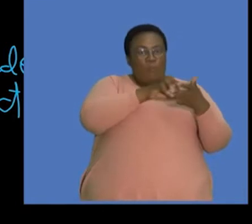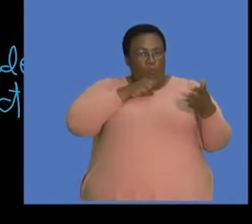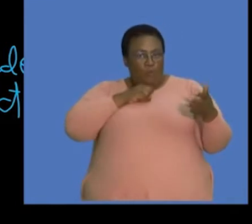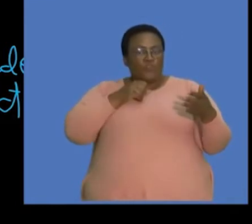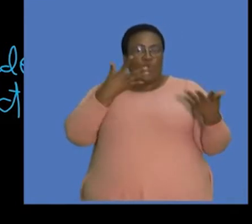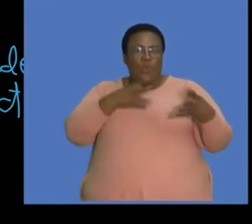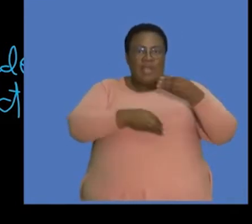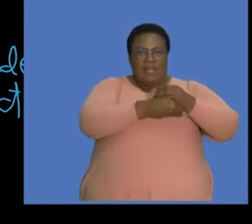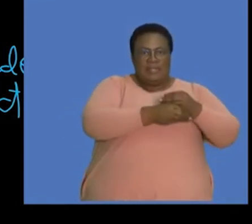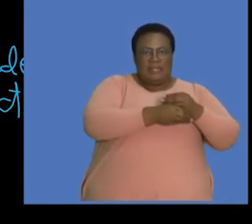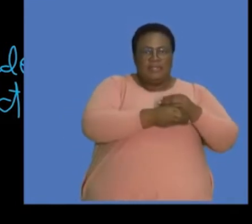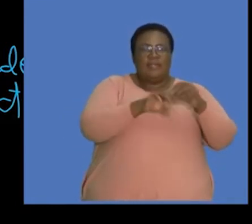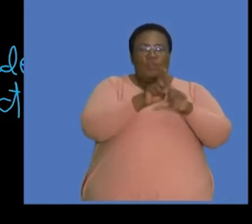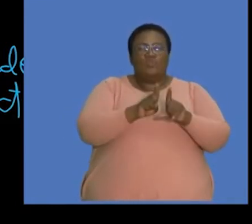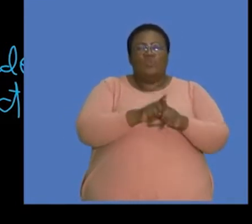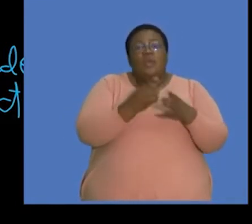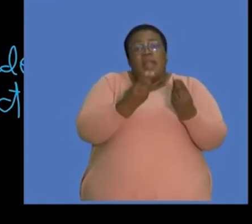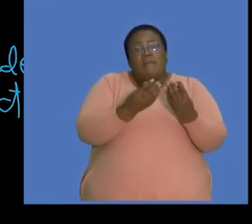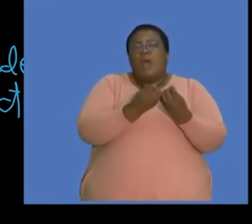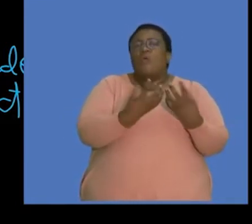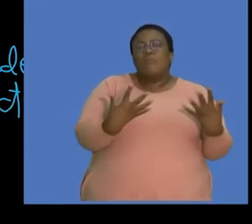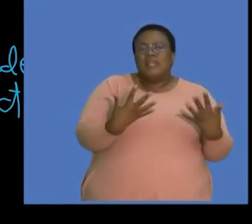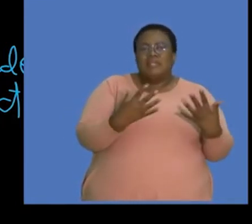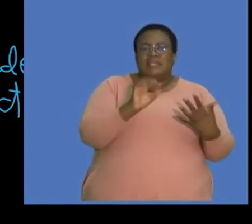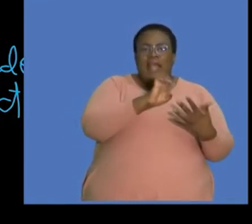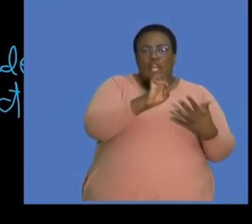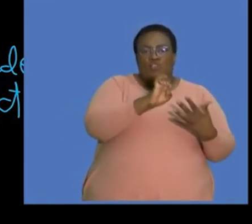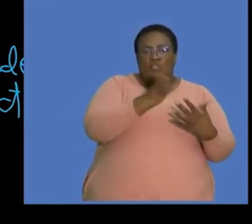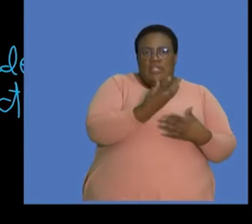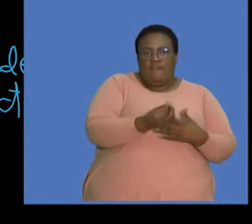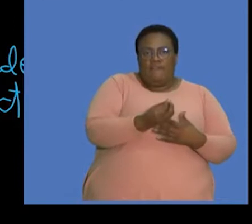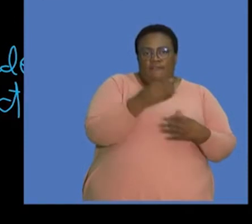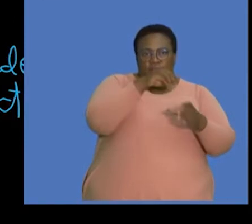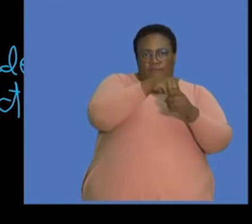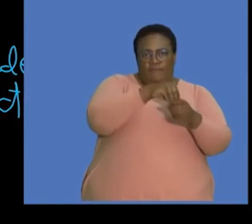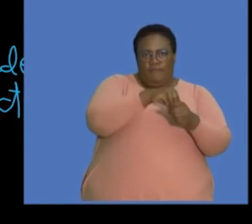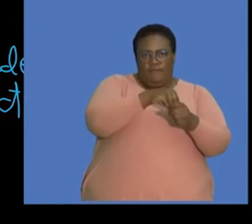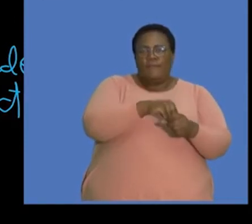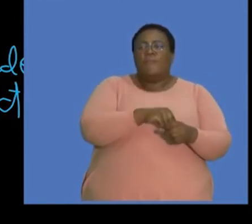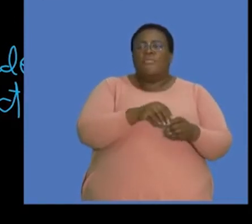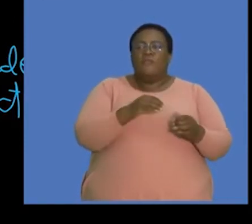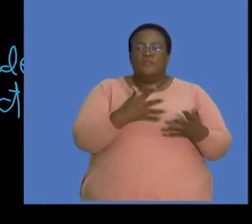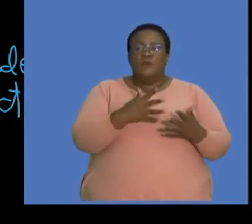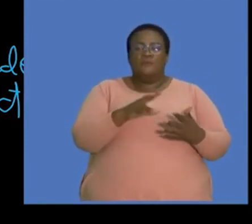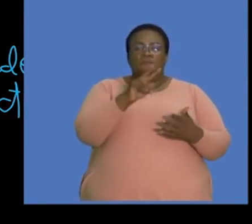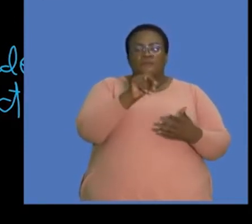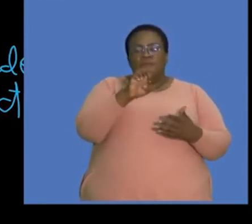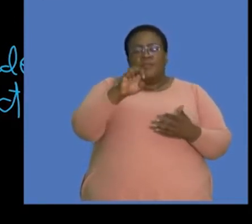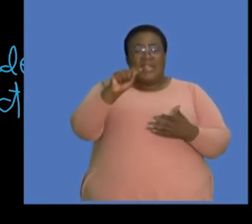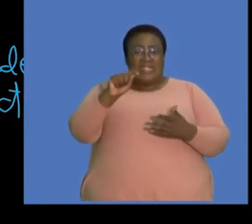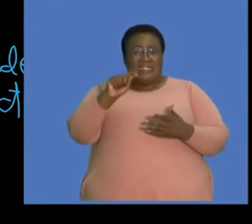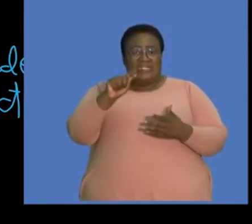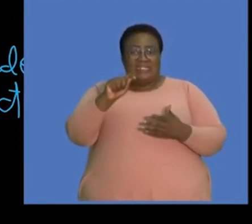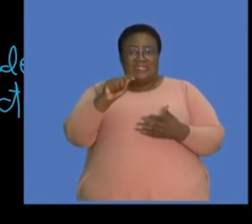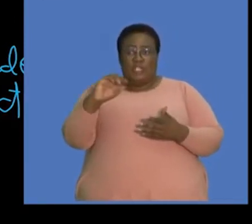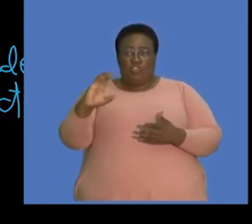added to it. But it also speaks to the number of electrons. So that's the language that we're gonna talk about. So the net charge has